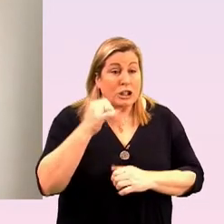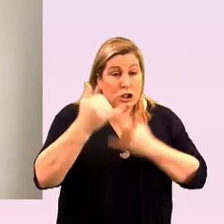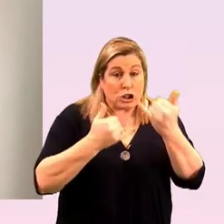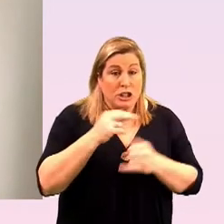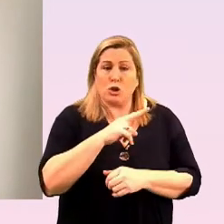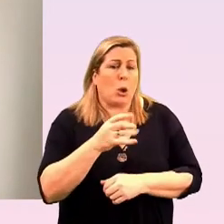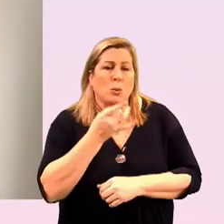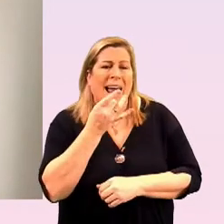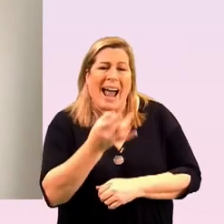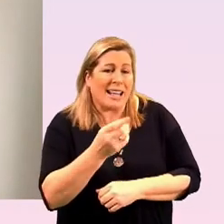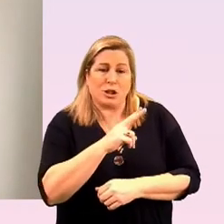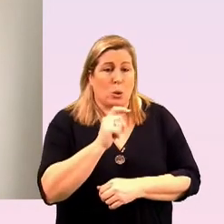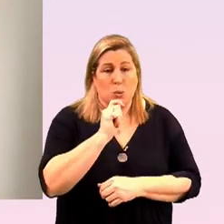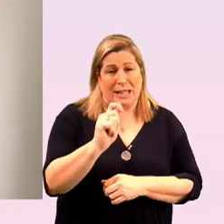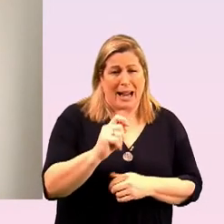tell.